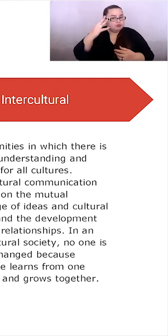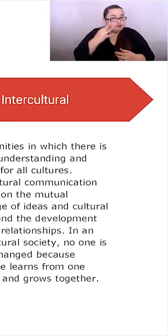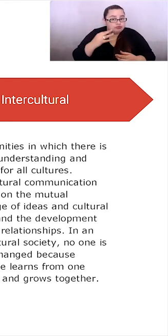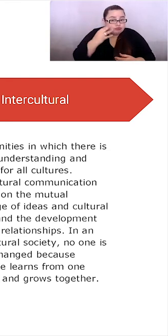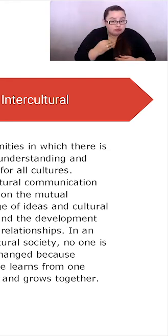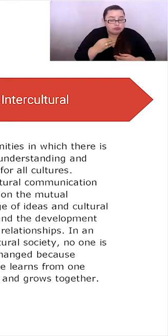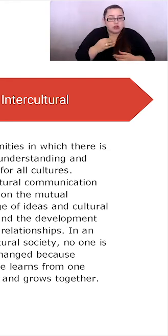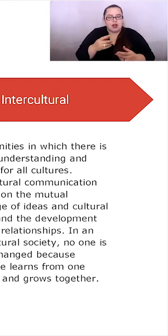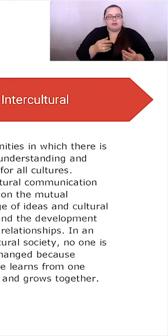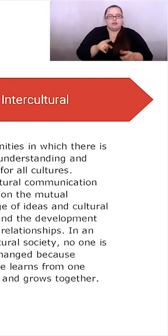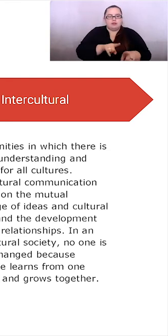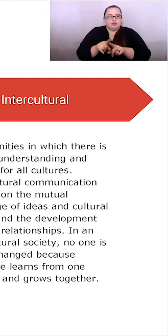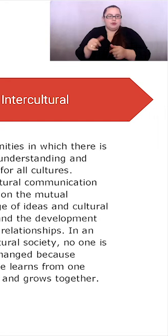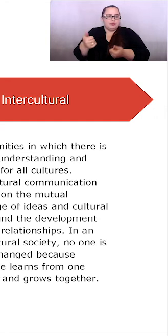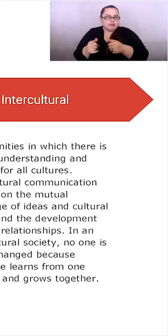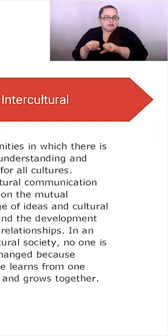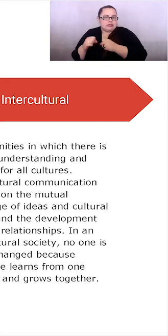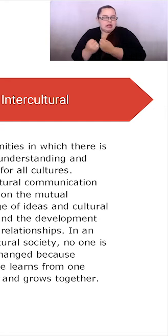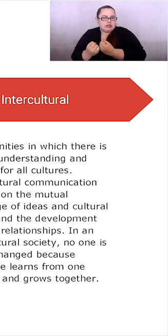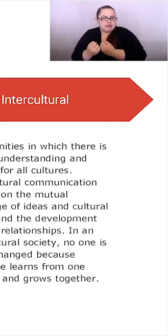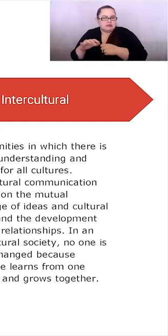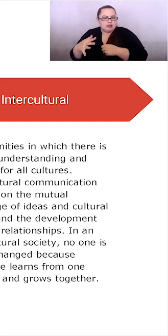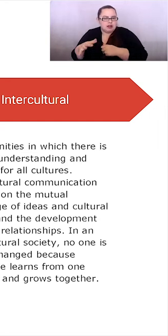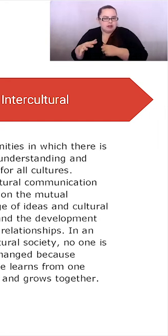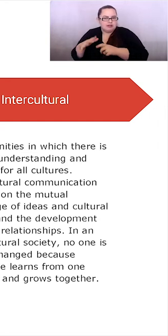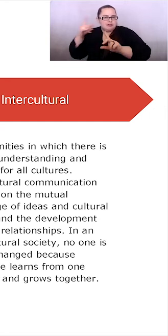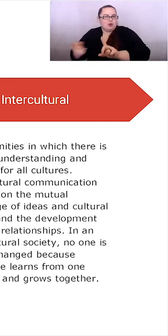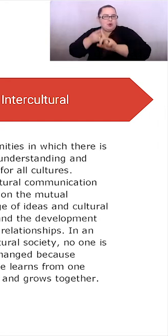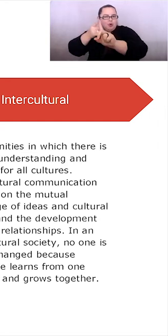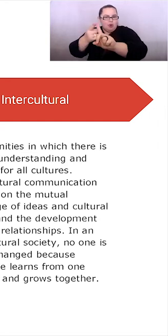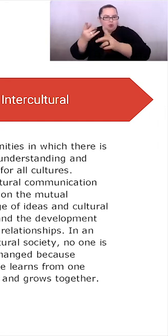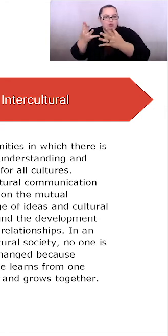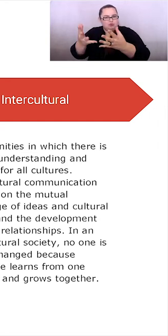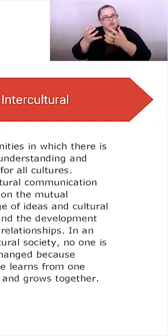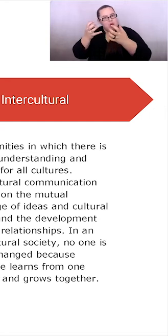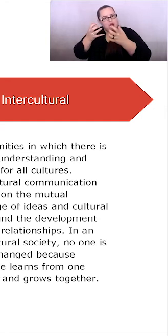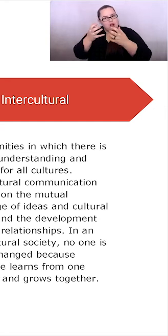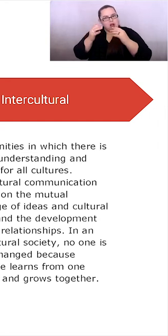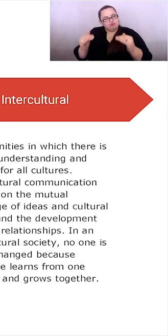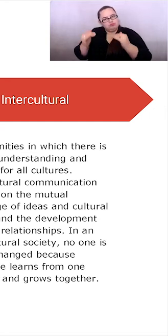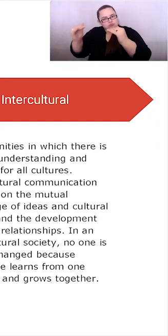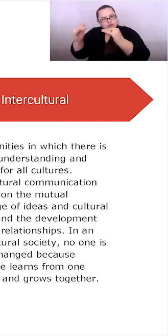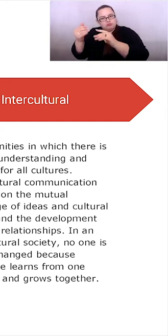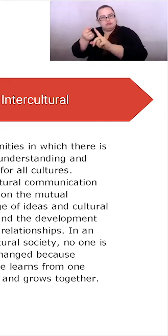which society is kind of the goal of what we hope to reach.